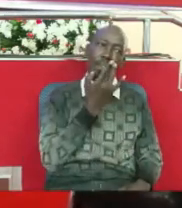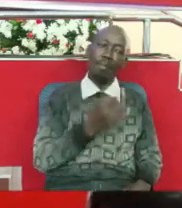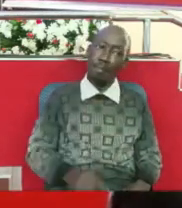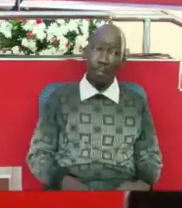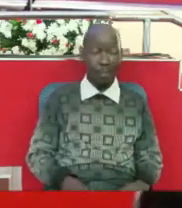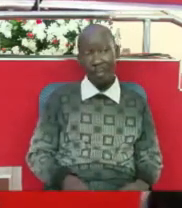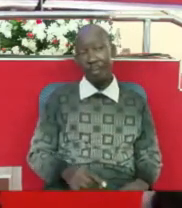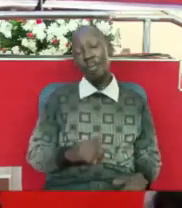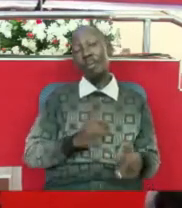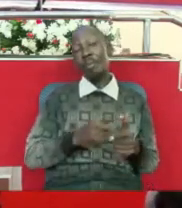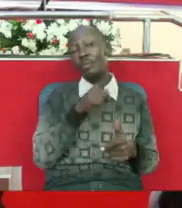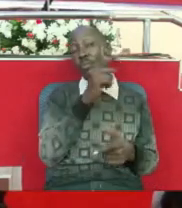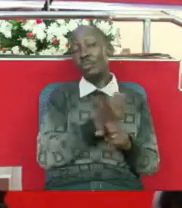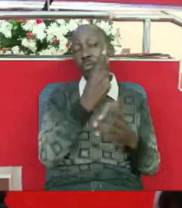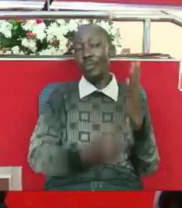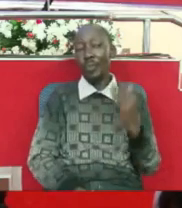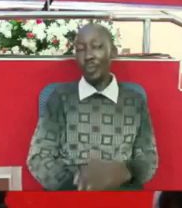And then what do?